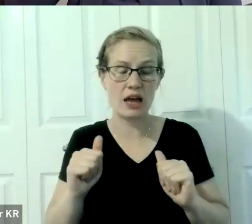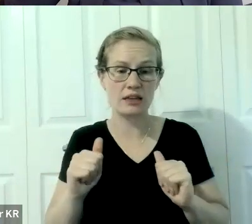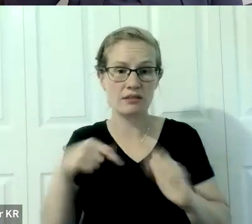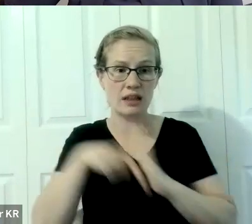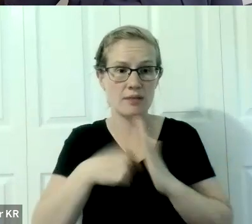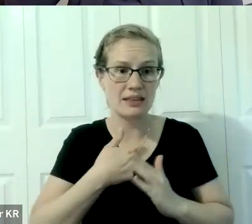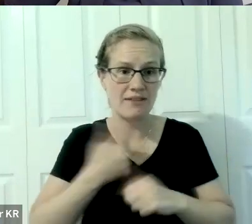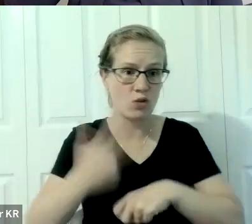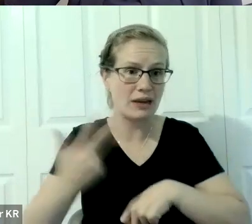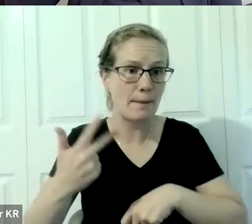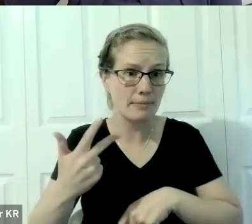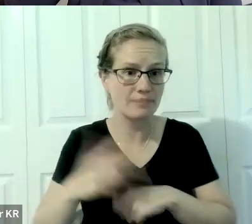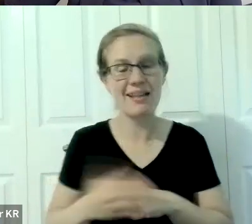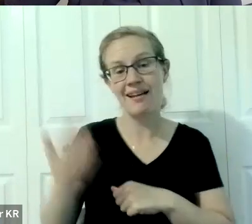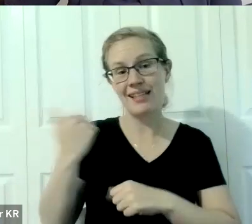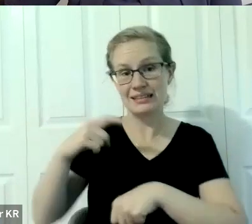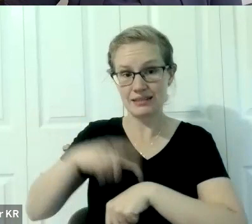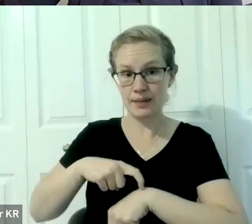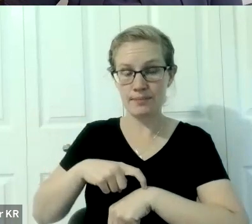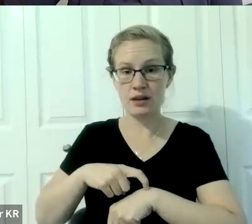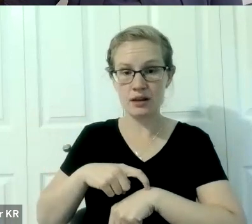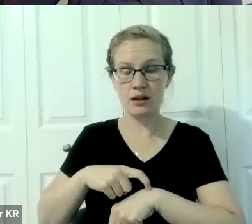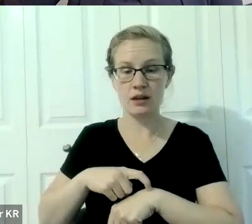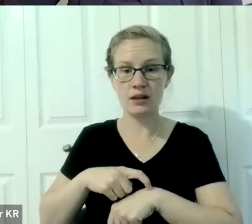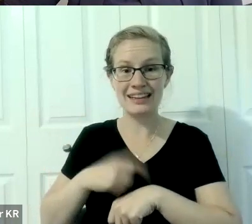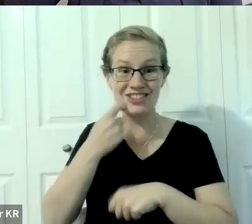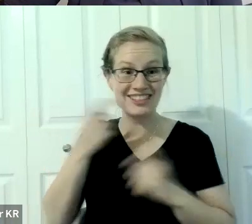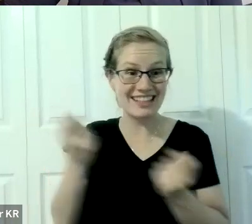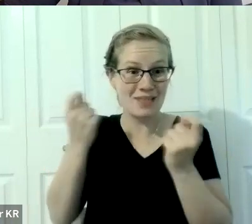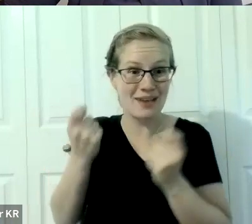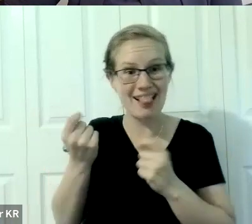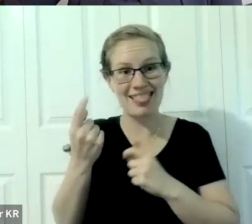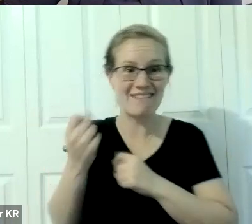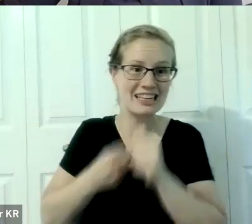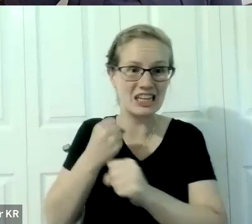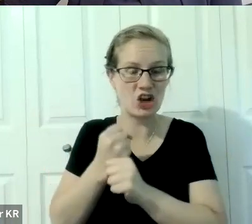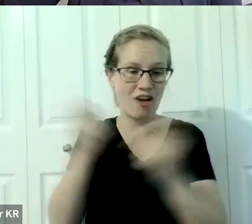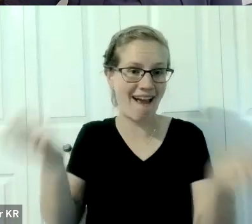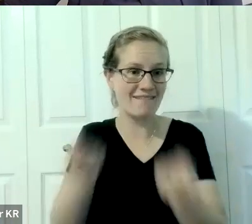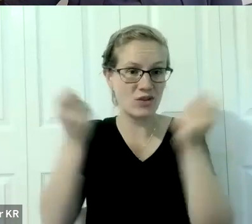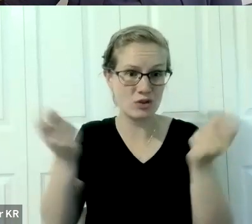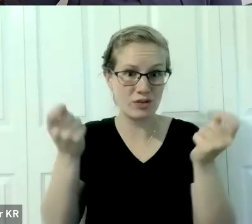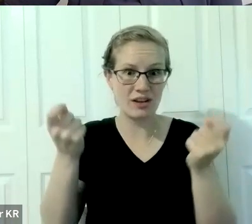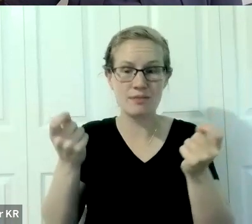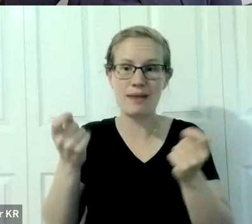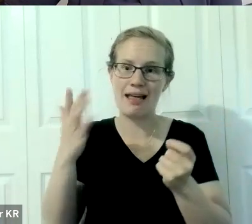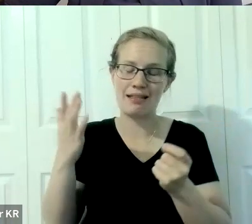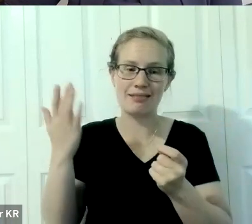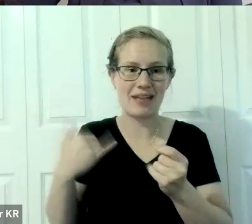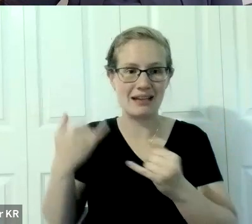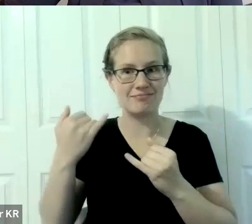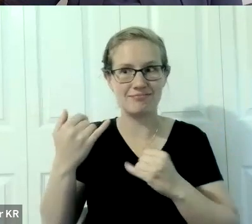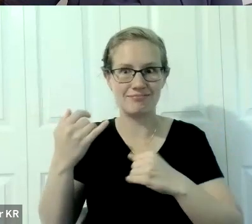times. The last time, I just celebrated my 11-year anniversary of that last suicide